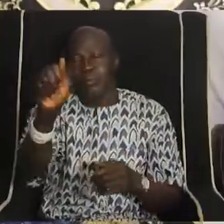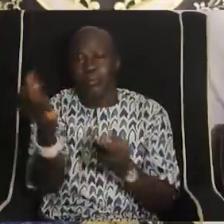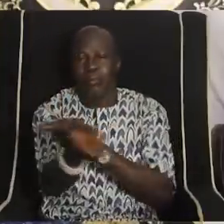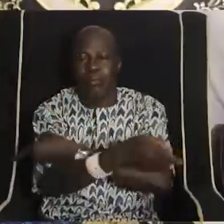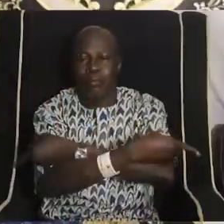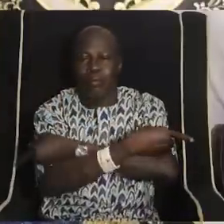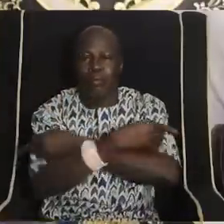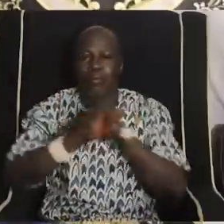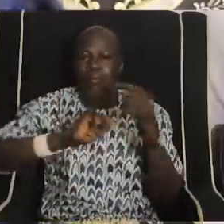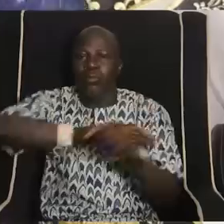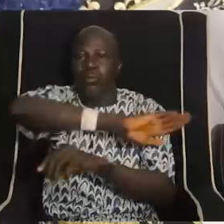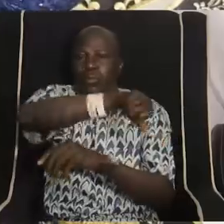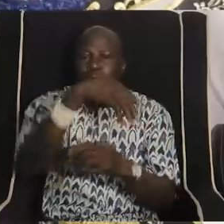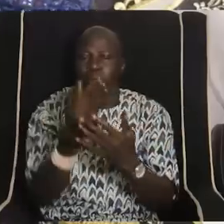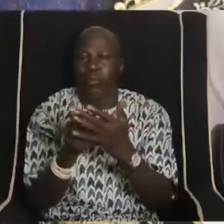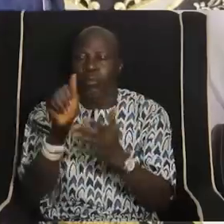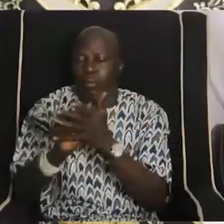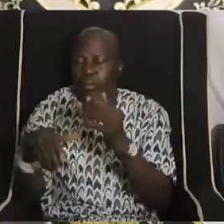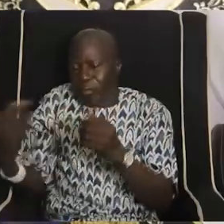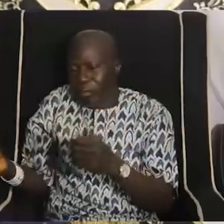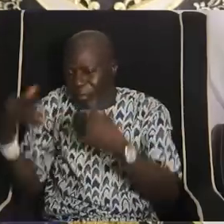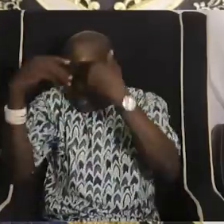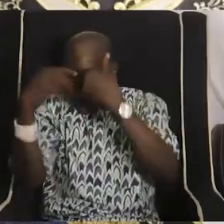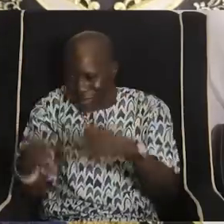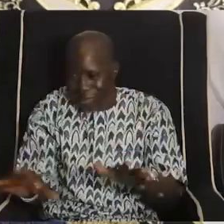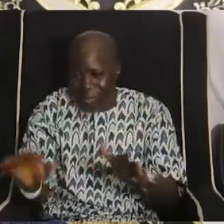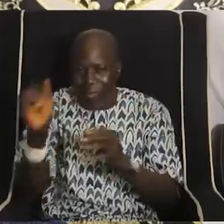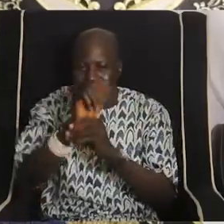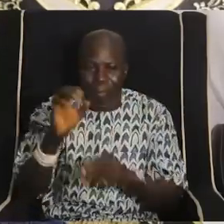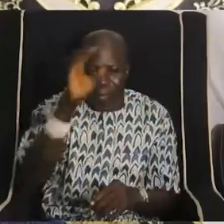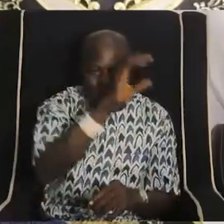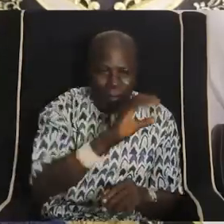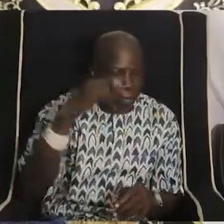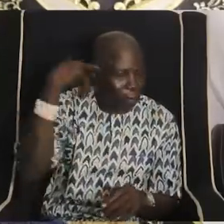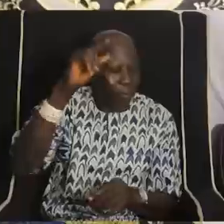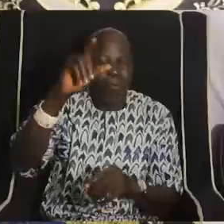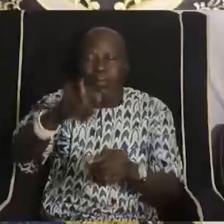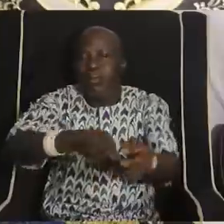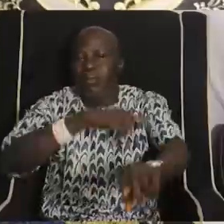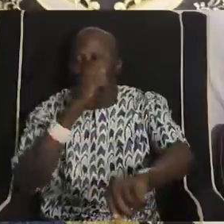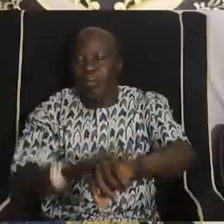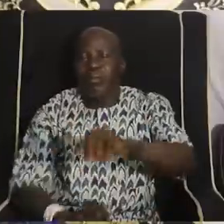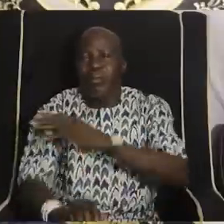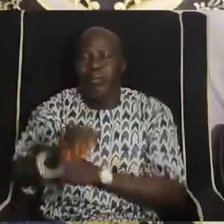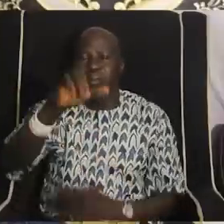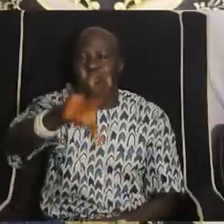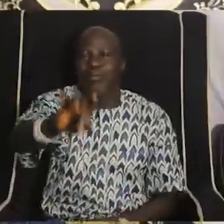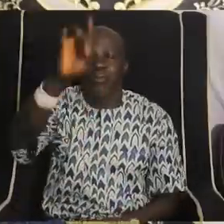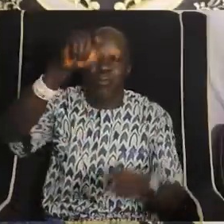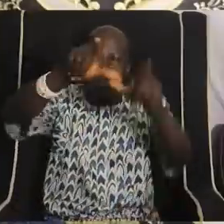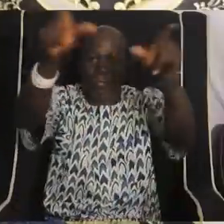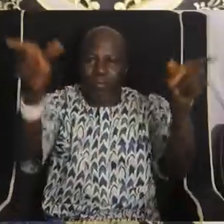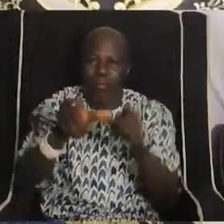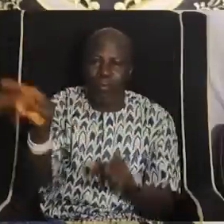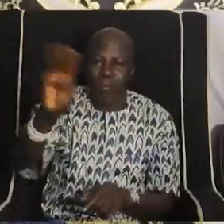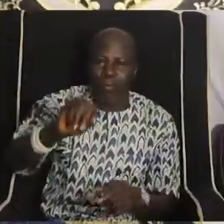medicine. As she went out to buy fish, on her way coming back, some hoodlums attacked her. She now called the president to send soldiers to her.